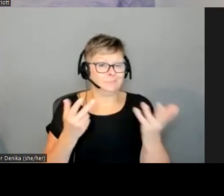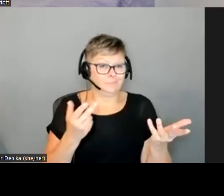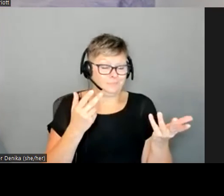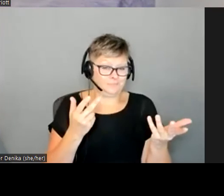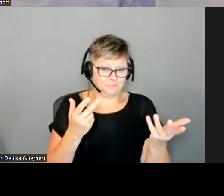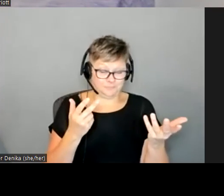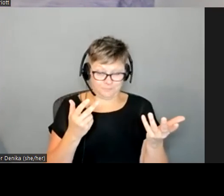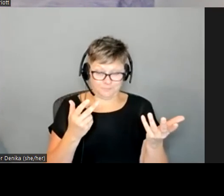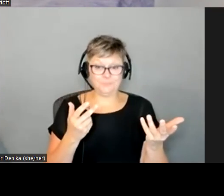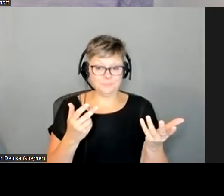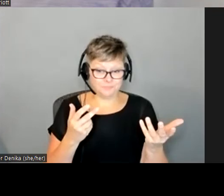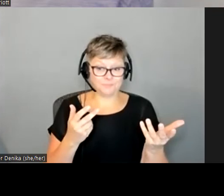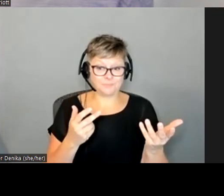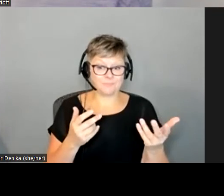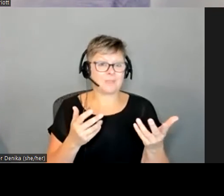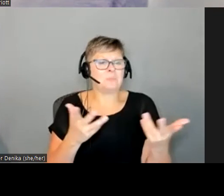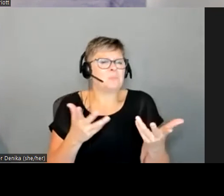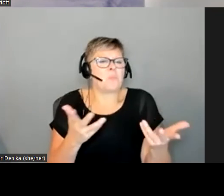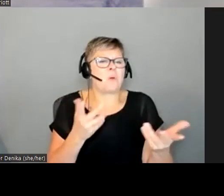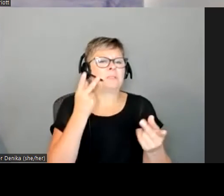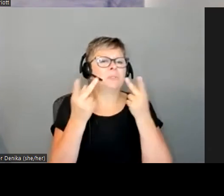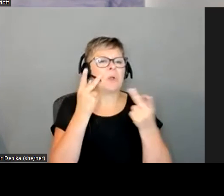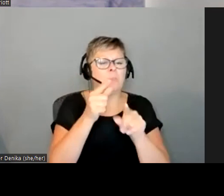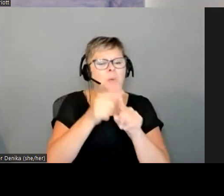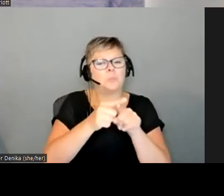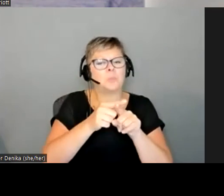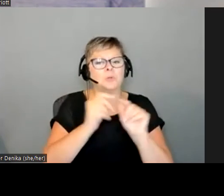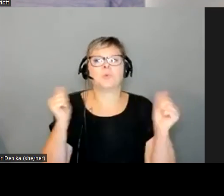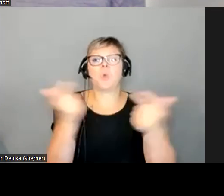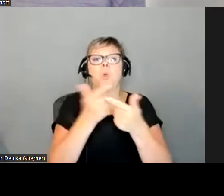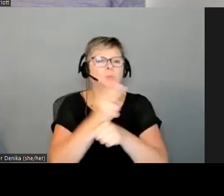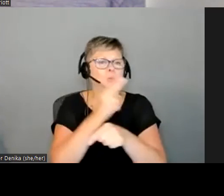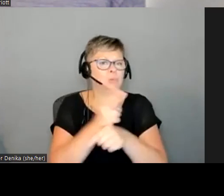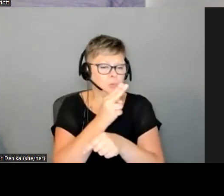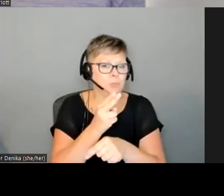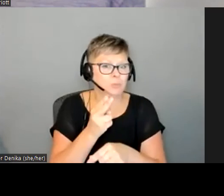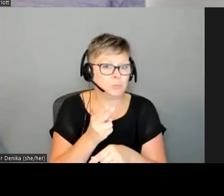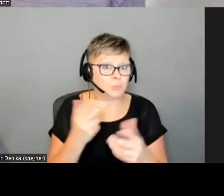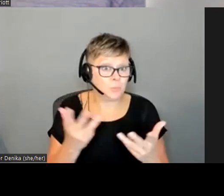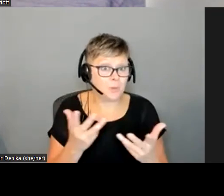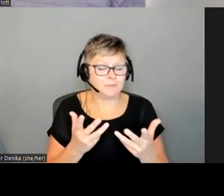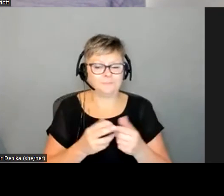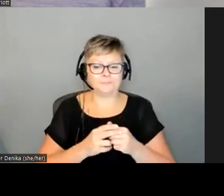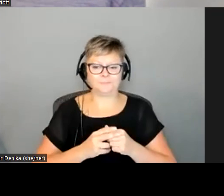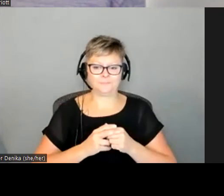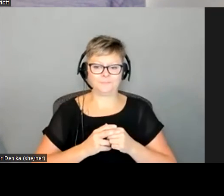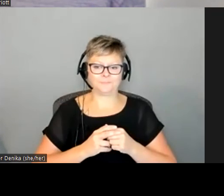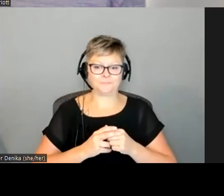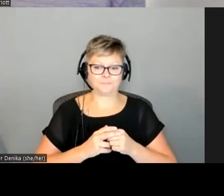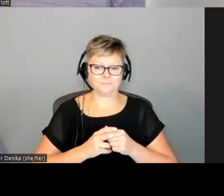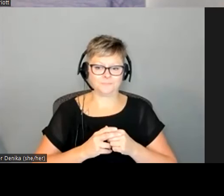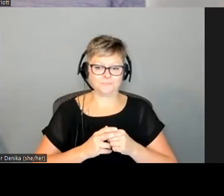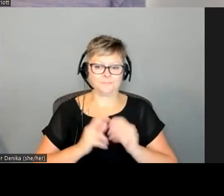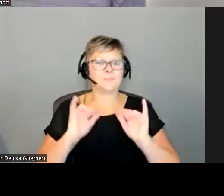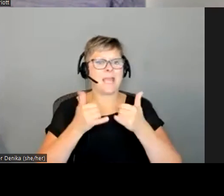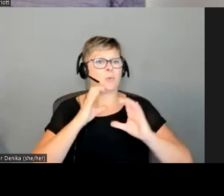was the common word used that everybody knows as way of communicating when